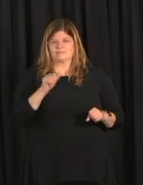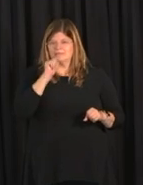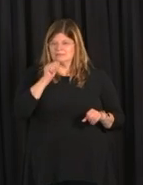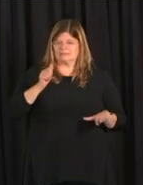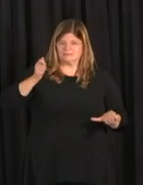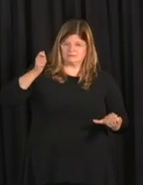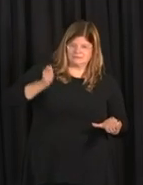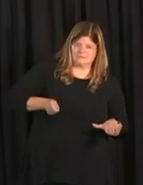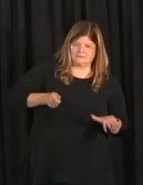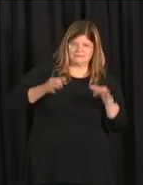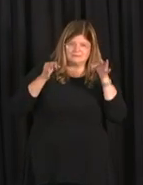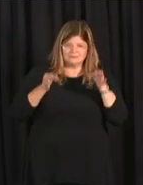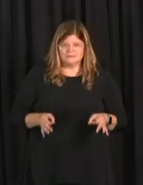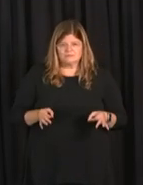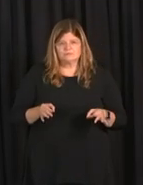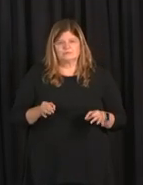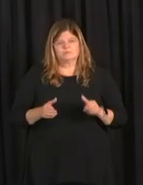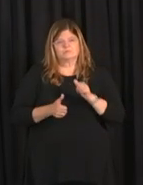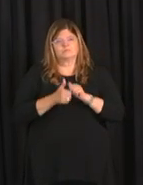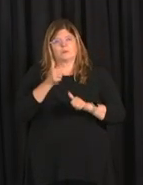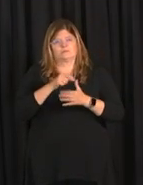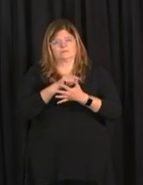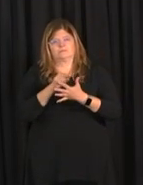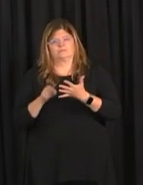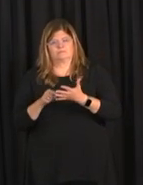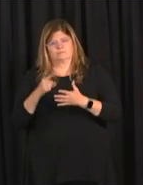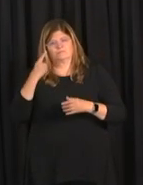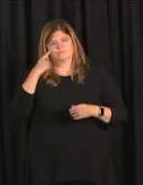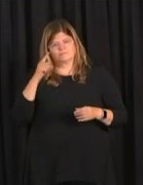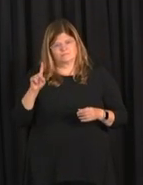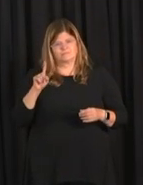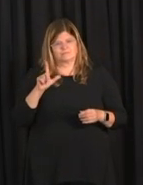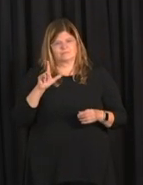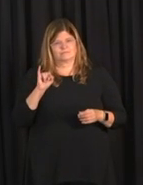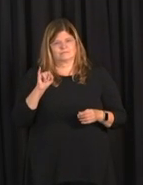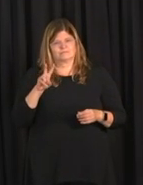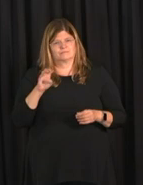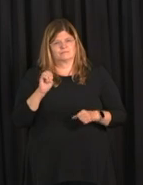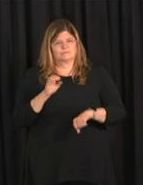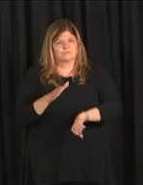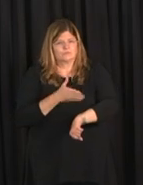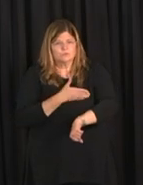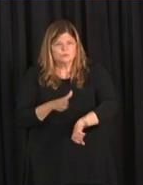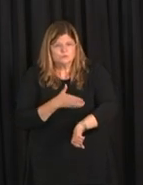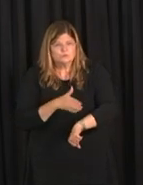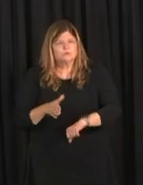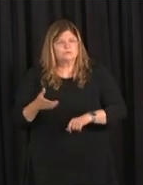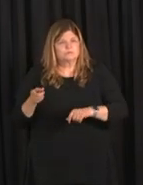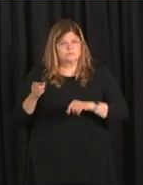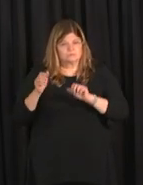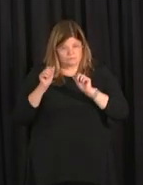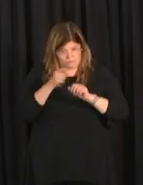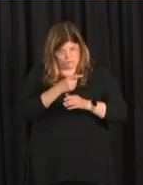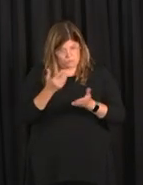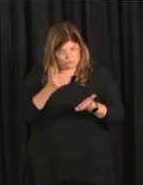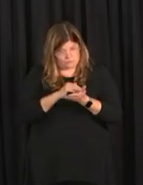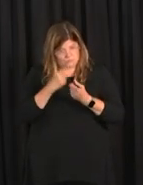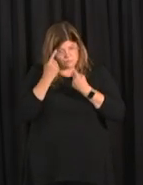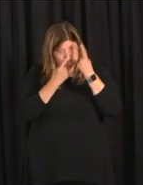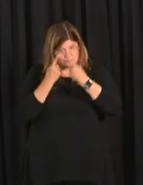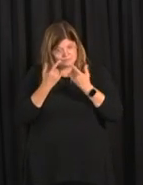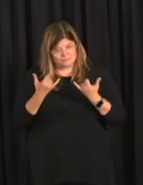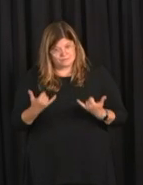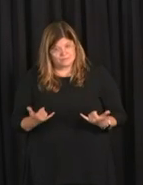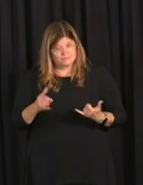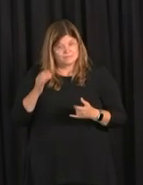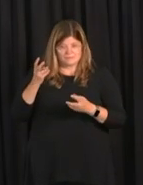on, I think the majority of those were all for live music venues that we're asking. So are those the ones that you're reconsidering now when you